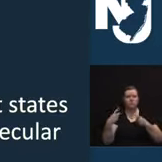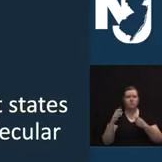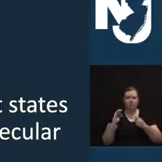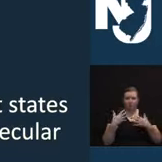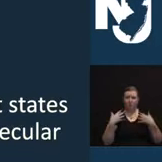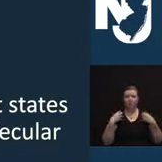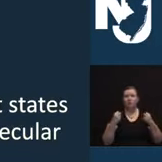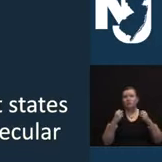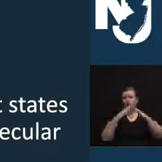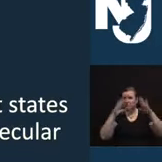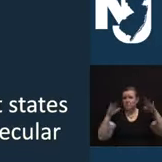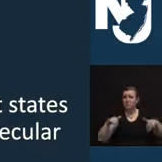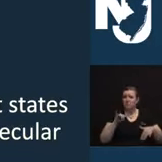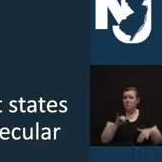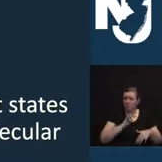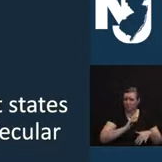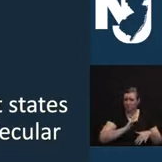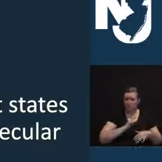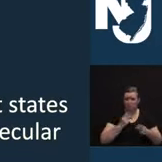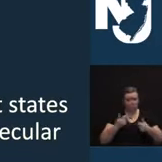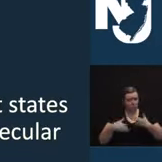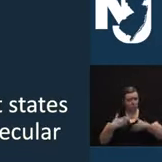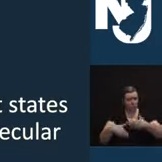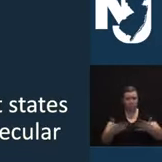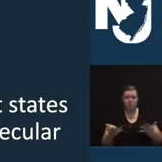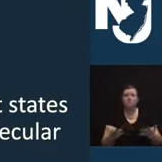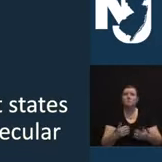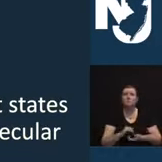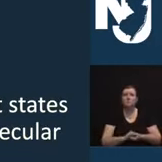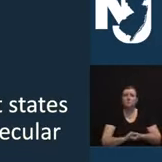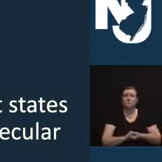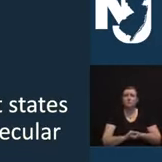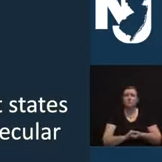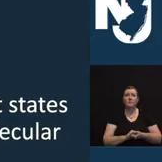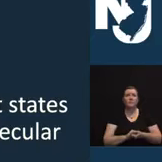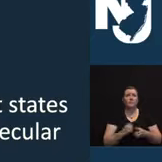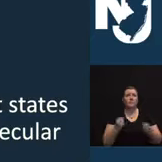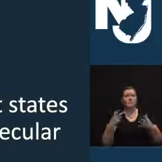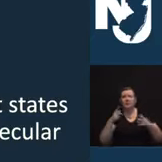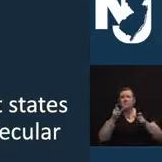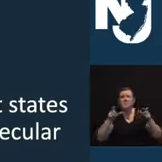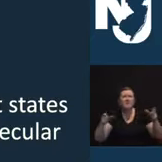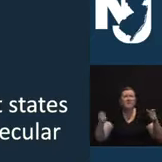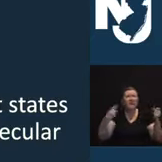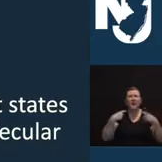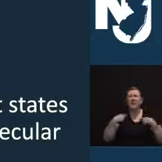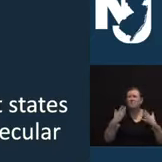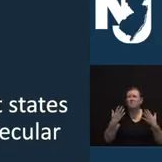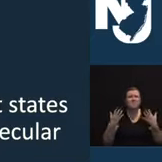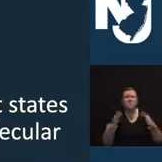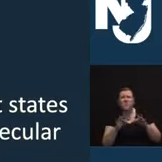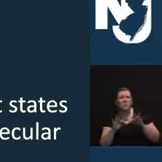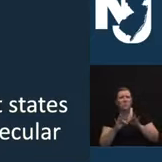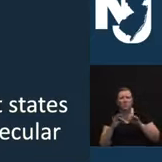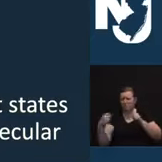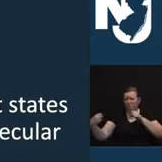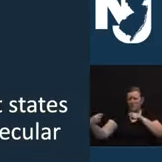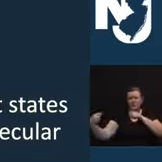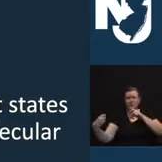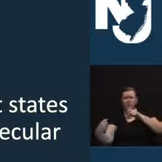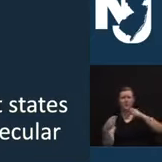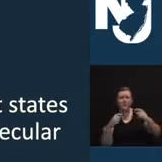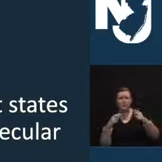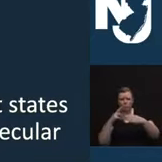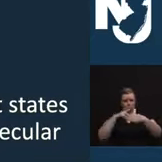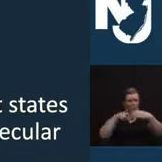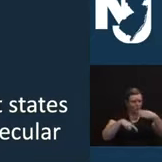press have asked us, it's not just New Jersey, the country is challenged to sync up these testing results, particularly the